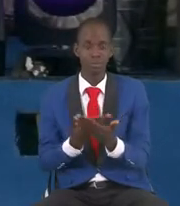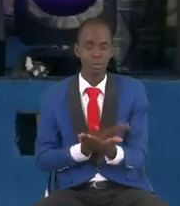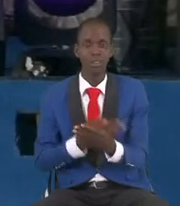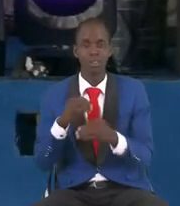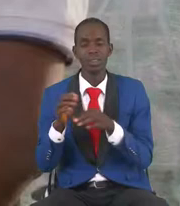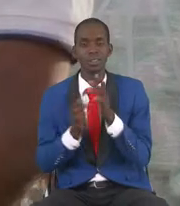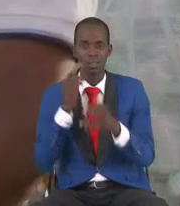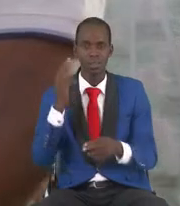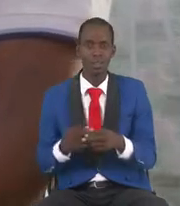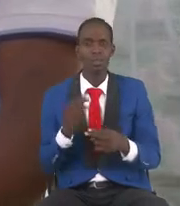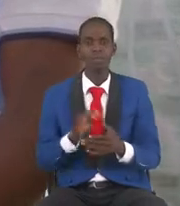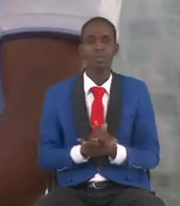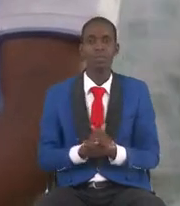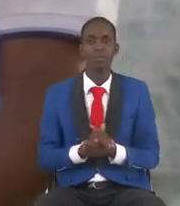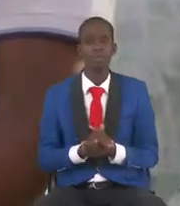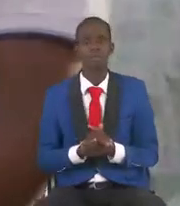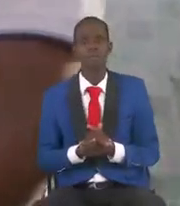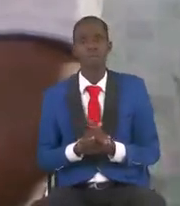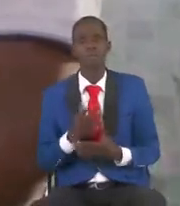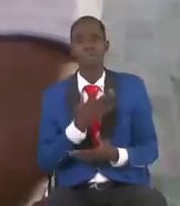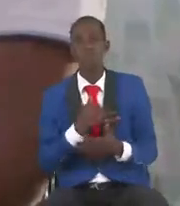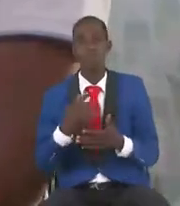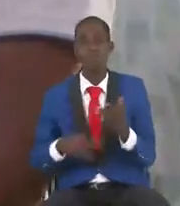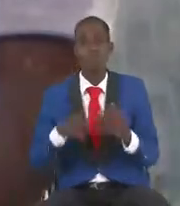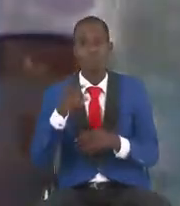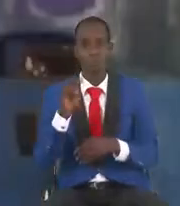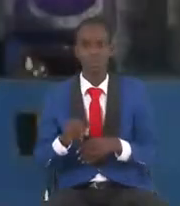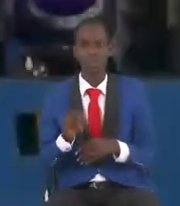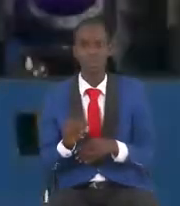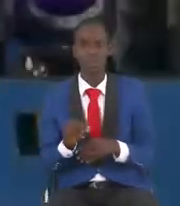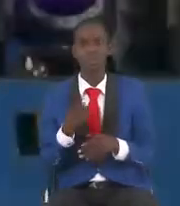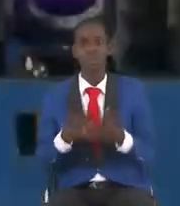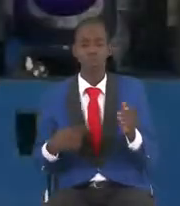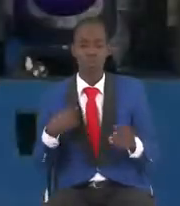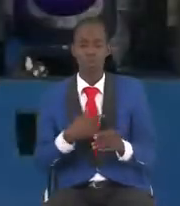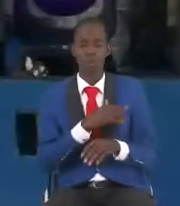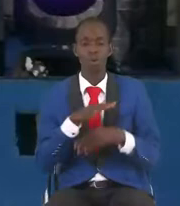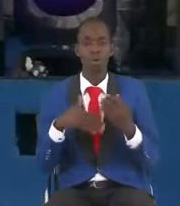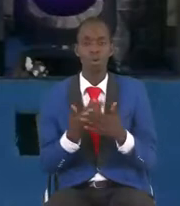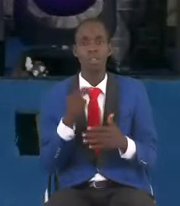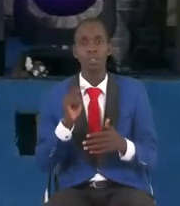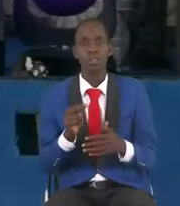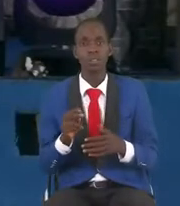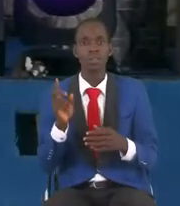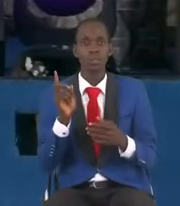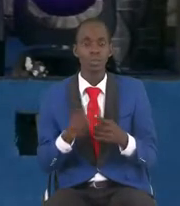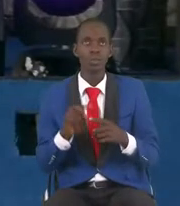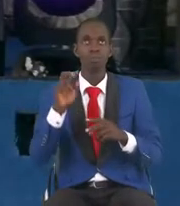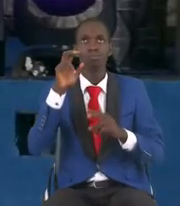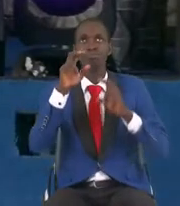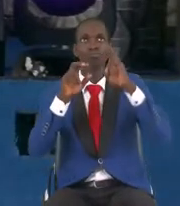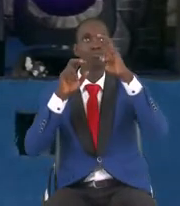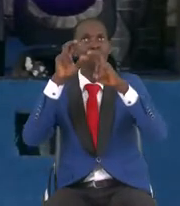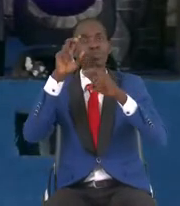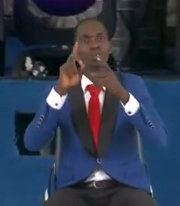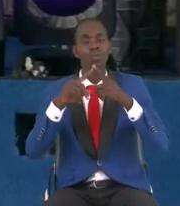name. And what you need, what we all need, to climb to the top of the